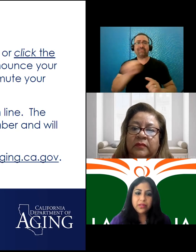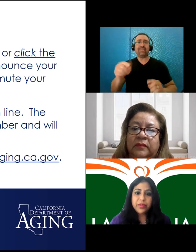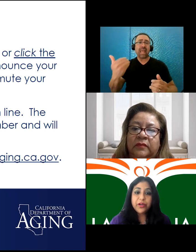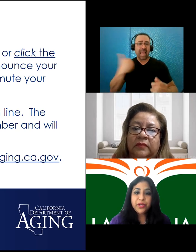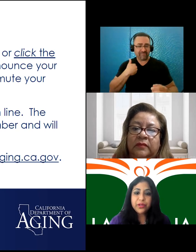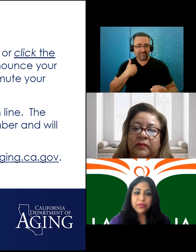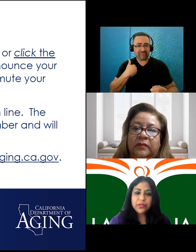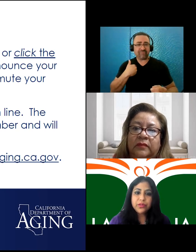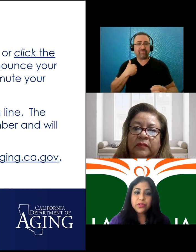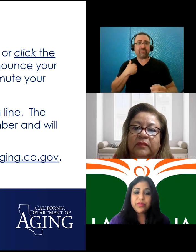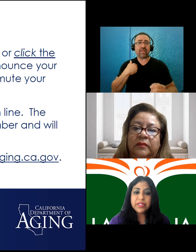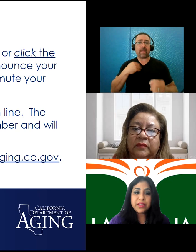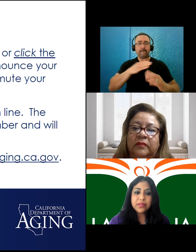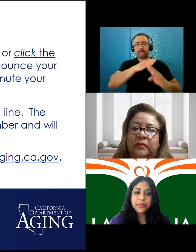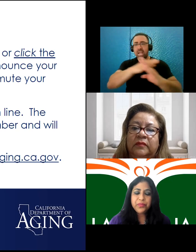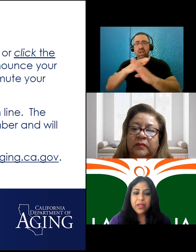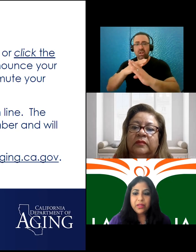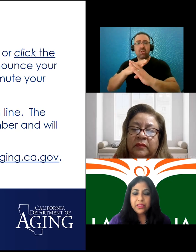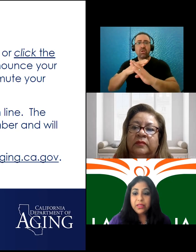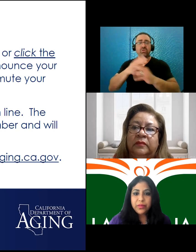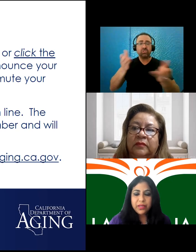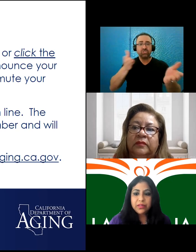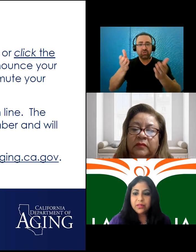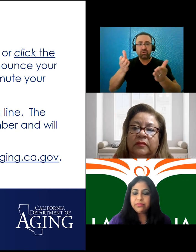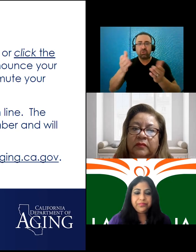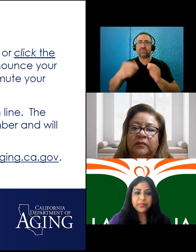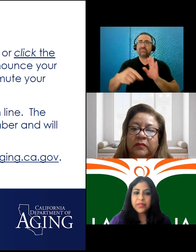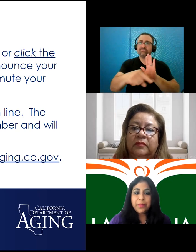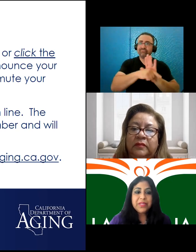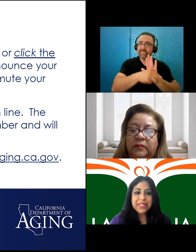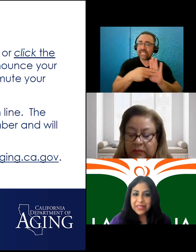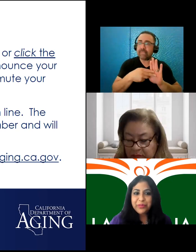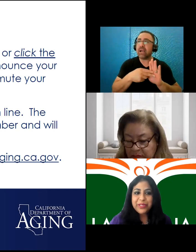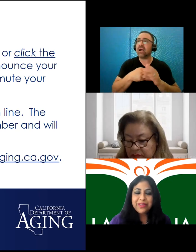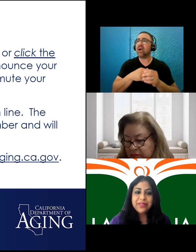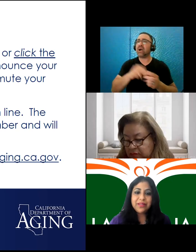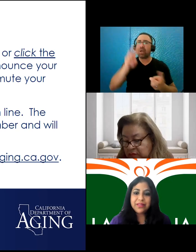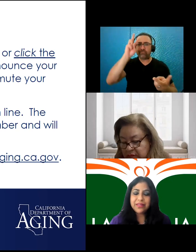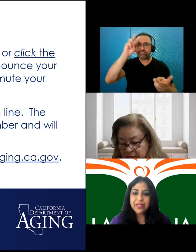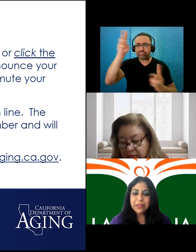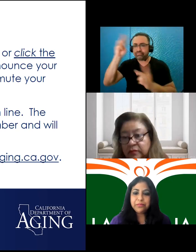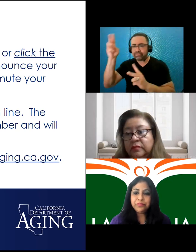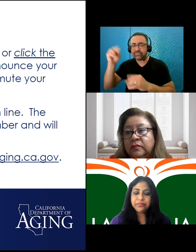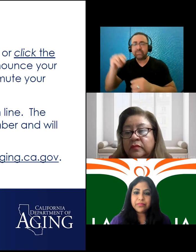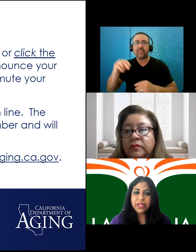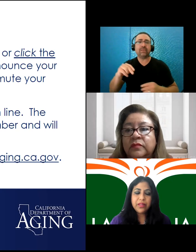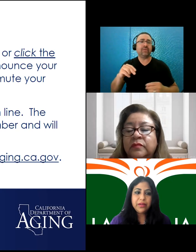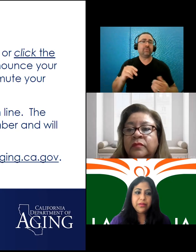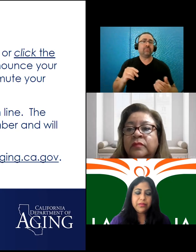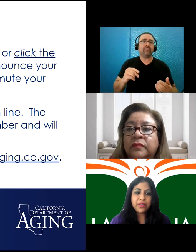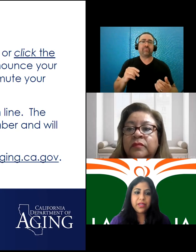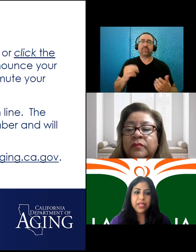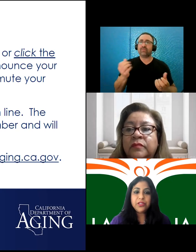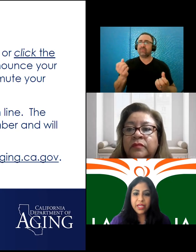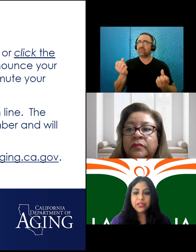that barrier to services, and stigmas and misconceptions, and a lot